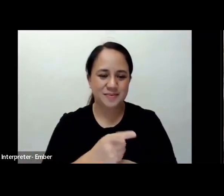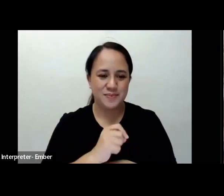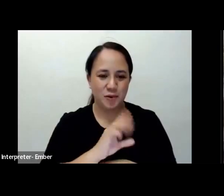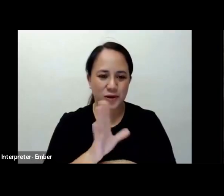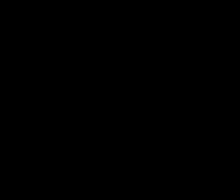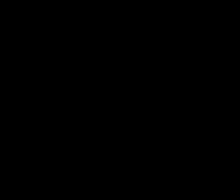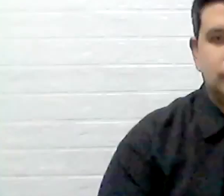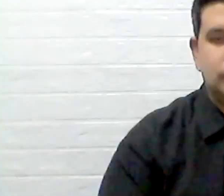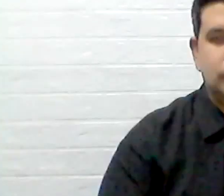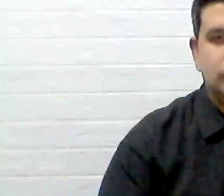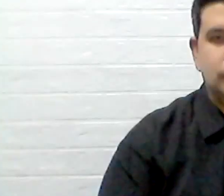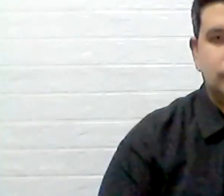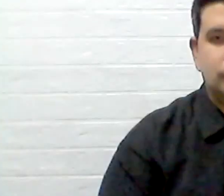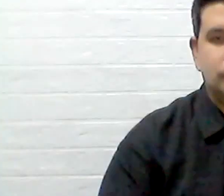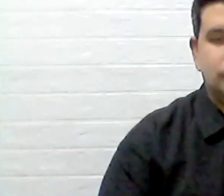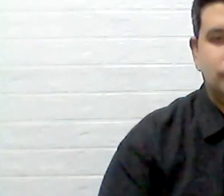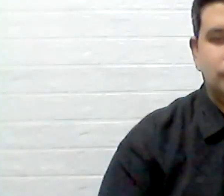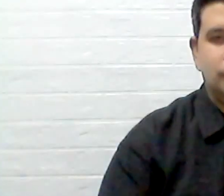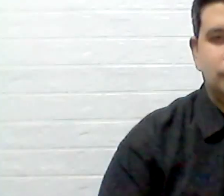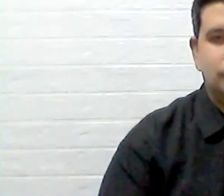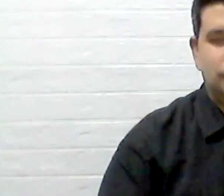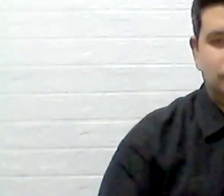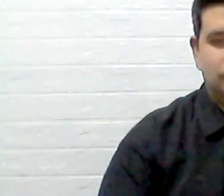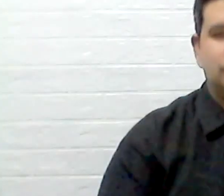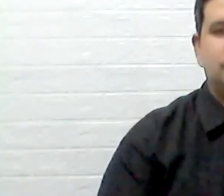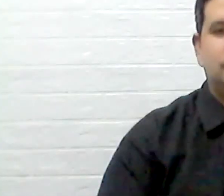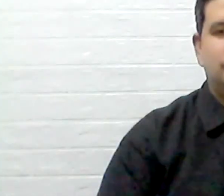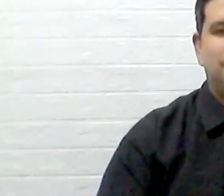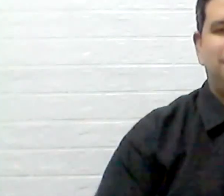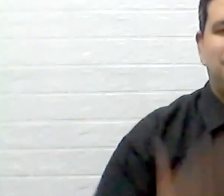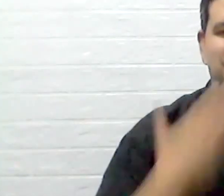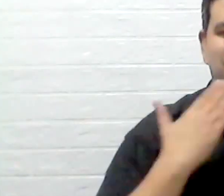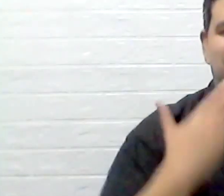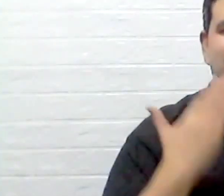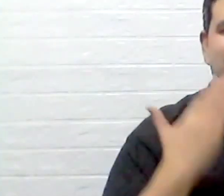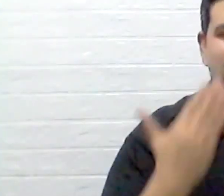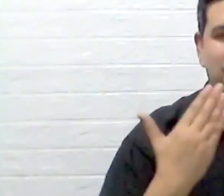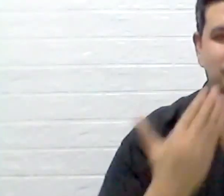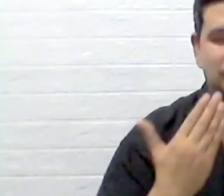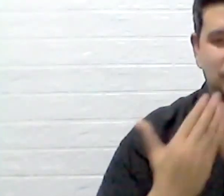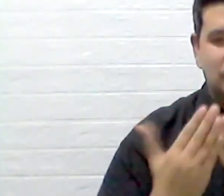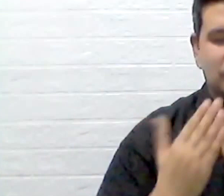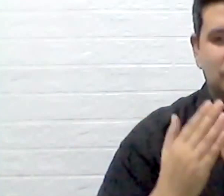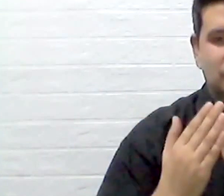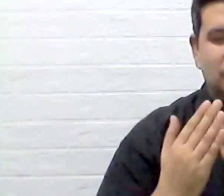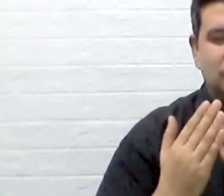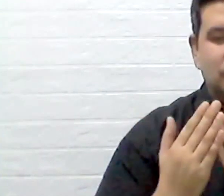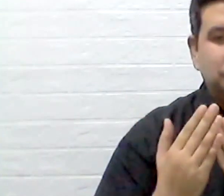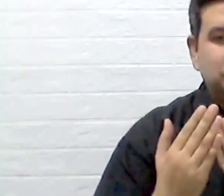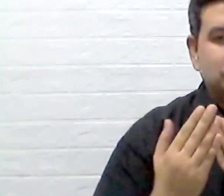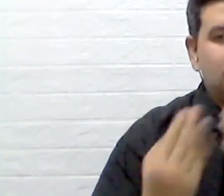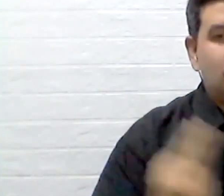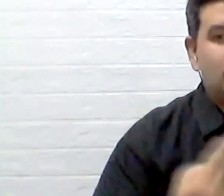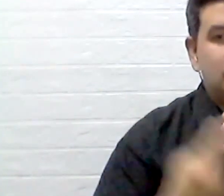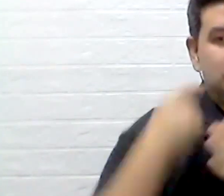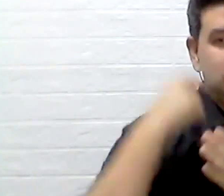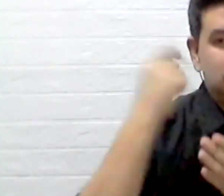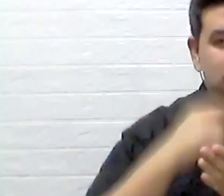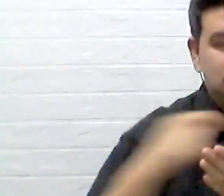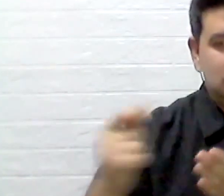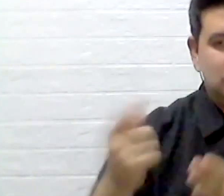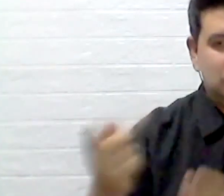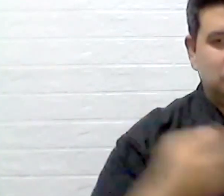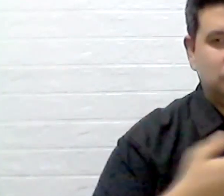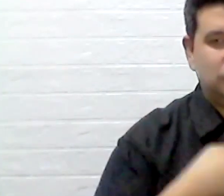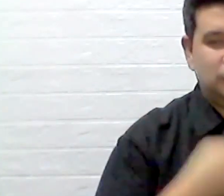sa Dagat Pasipiko. Okay, maraming salamat po, Yusek Perez, sa inyong reaction. So